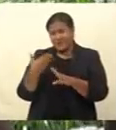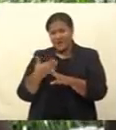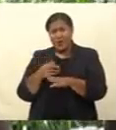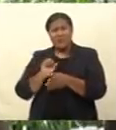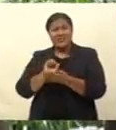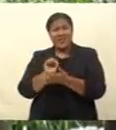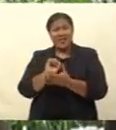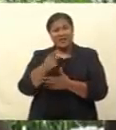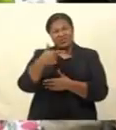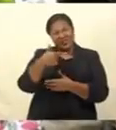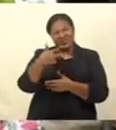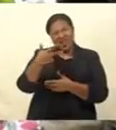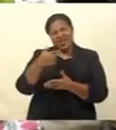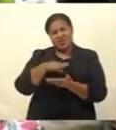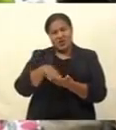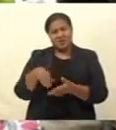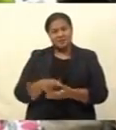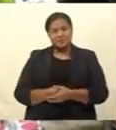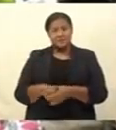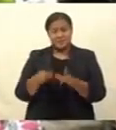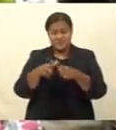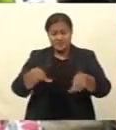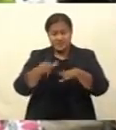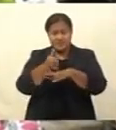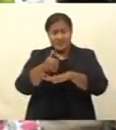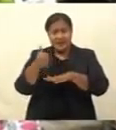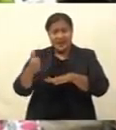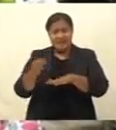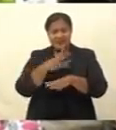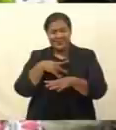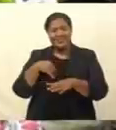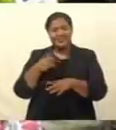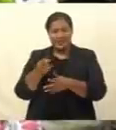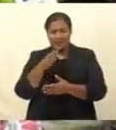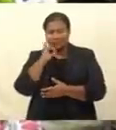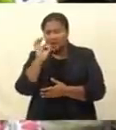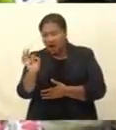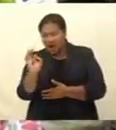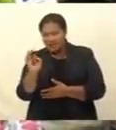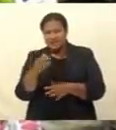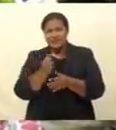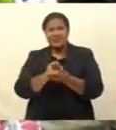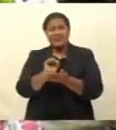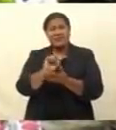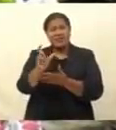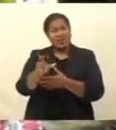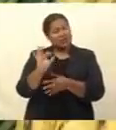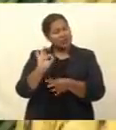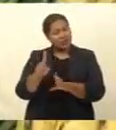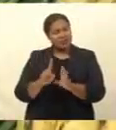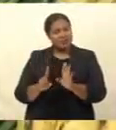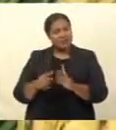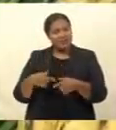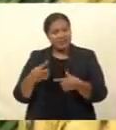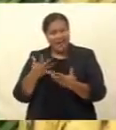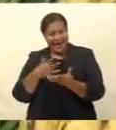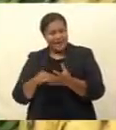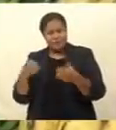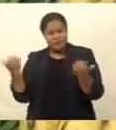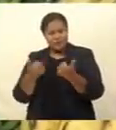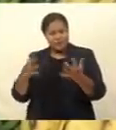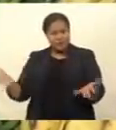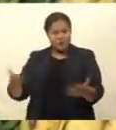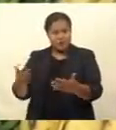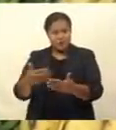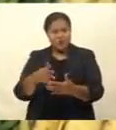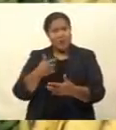sell it at $7 or $8. Local Government Minister Premila Kumar has requested vendors to not panic and stockpile produce as these